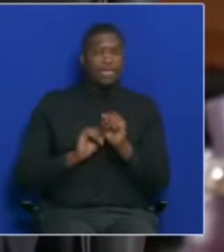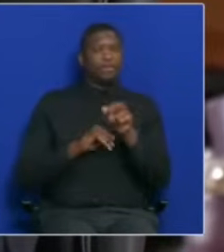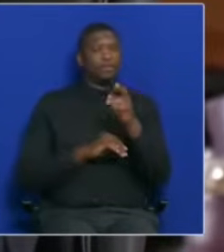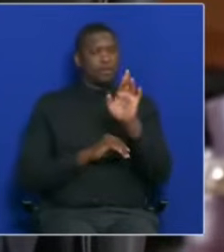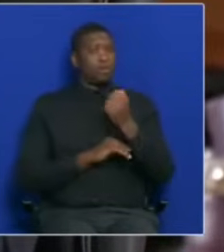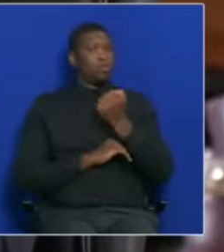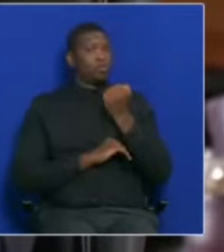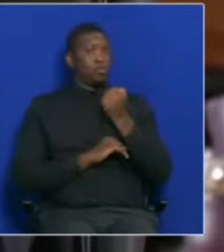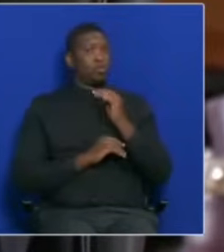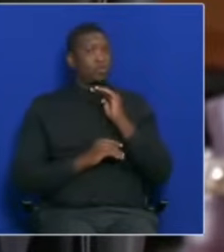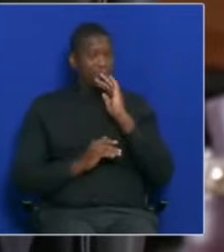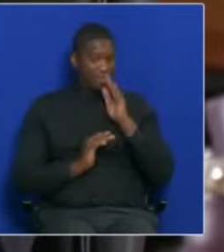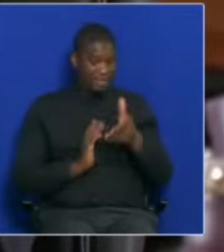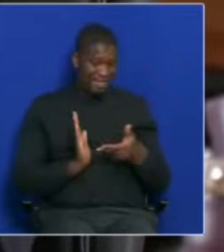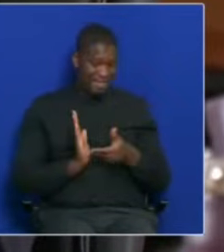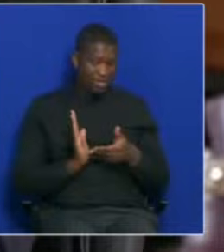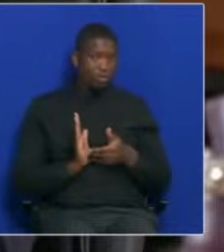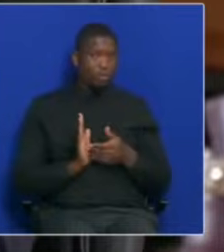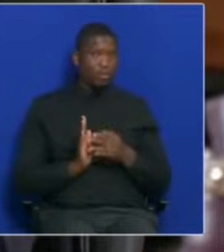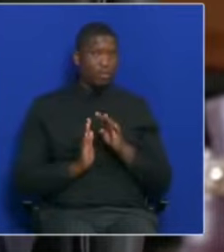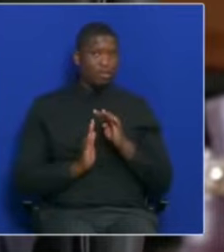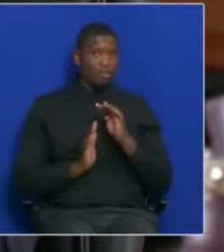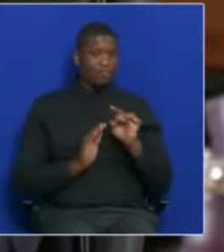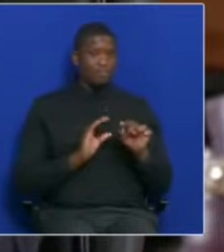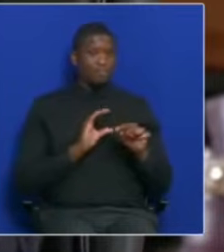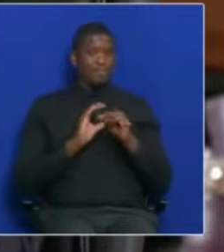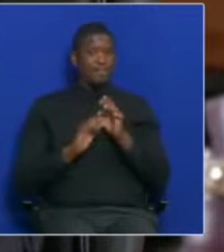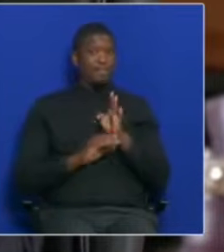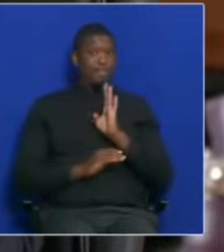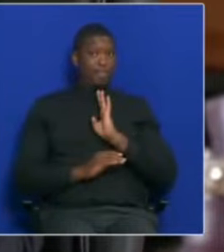this one is addressed to you.